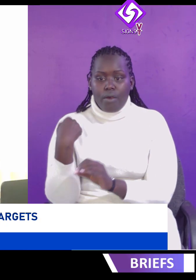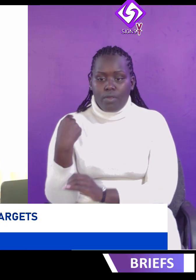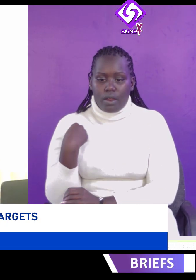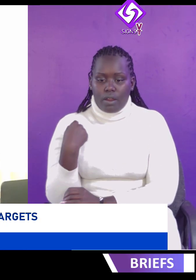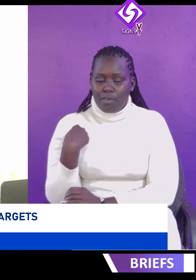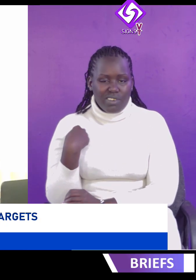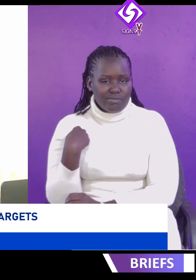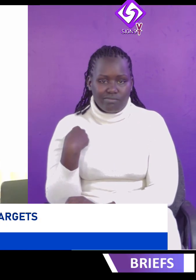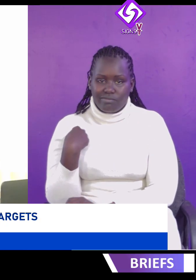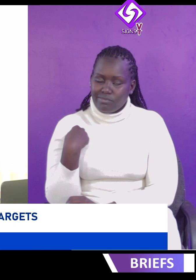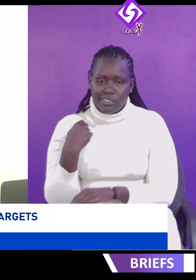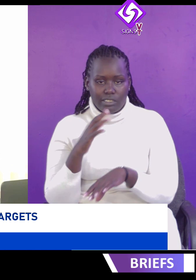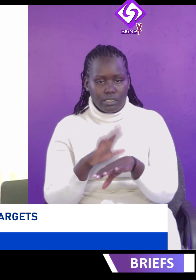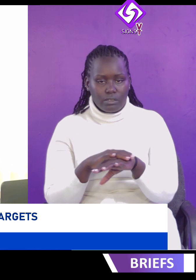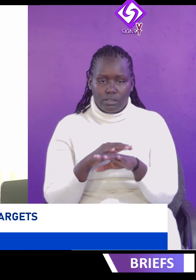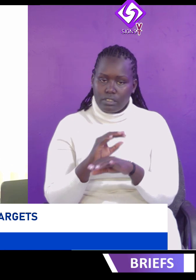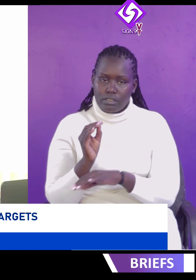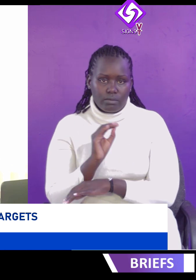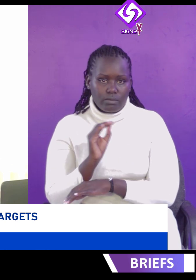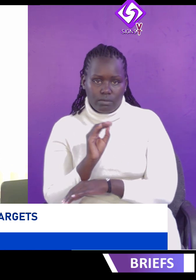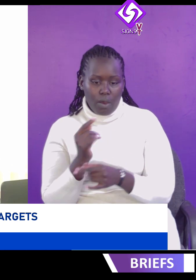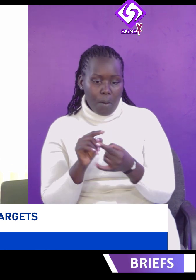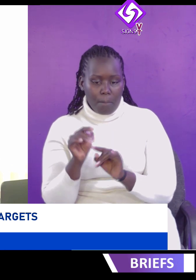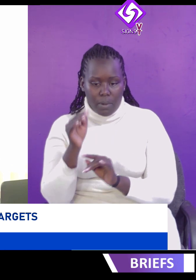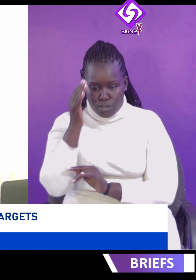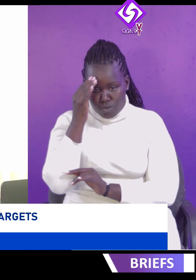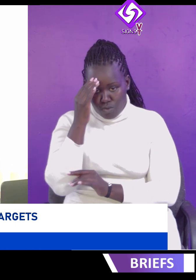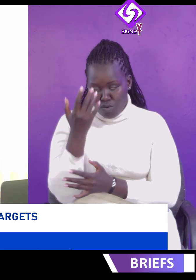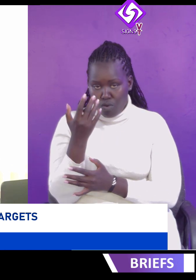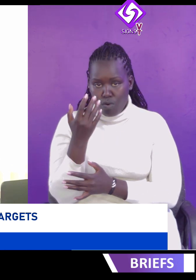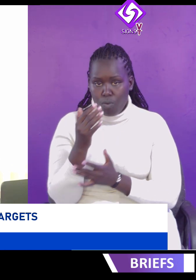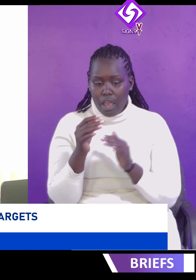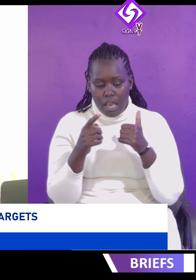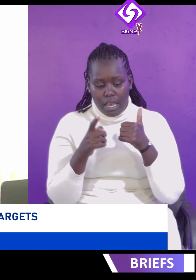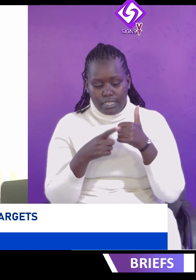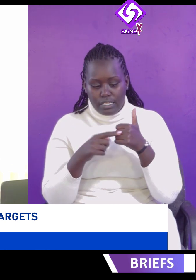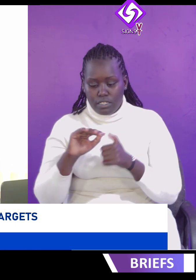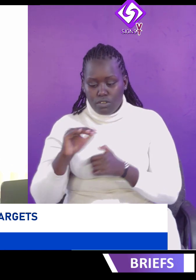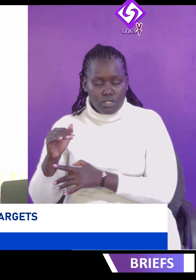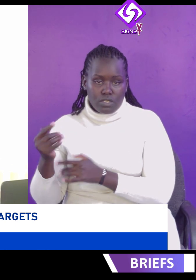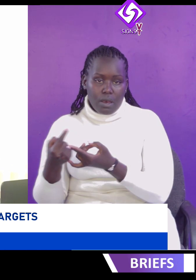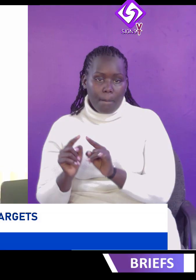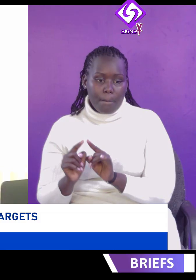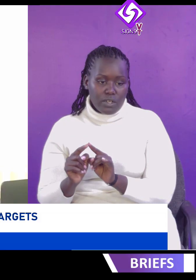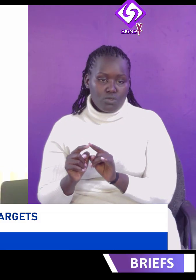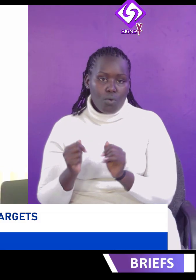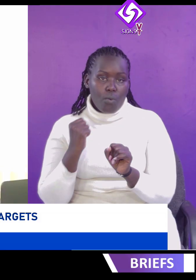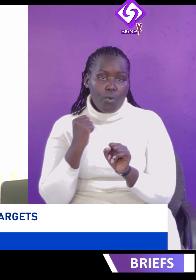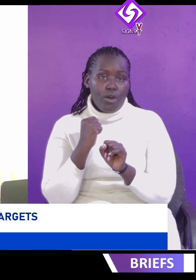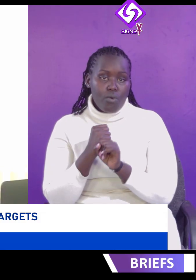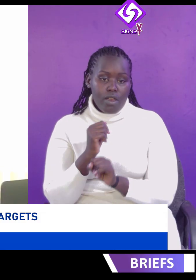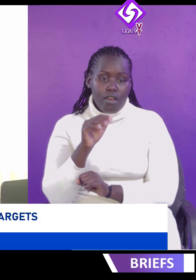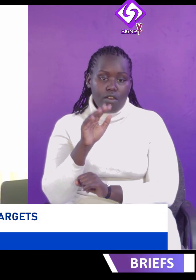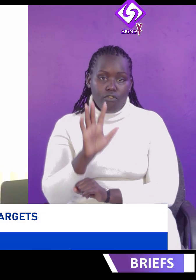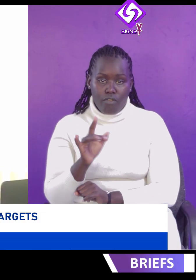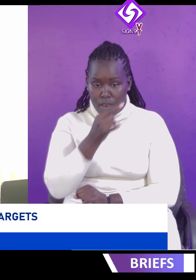looking good, but we are doing 5. We are 6 constituencies, but we are doing now 5, because